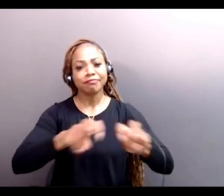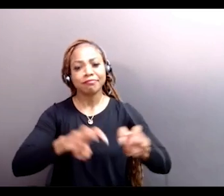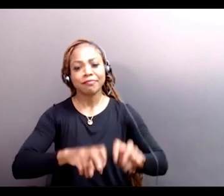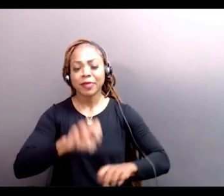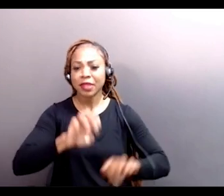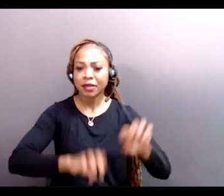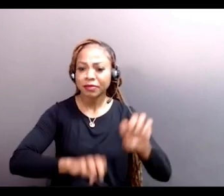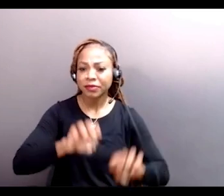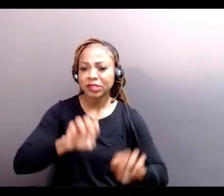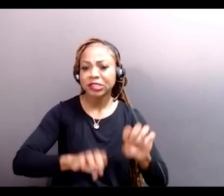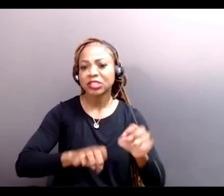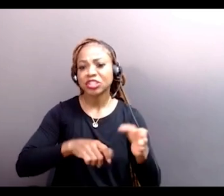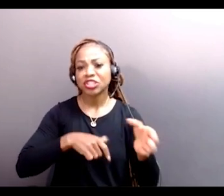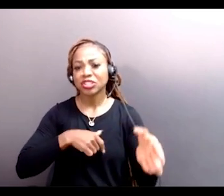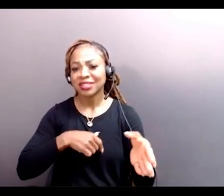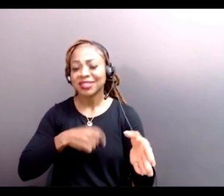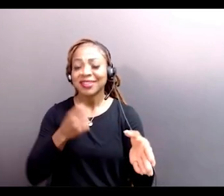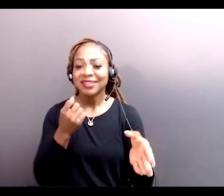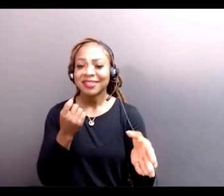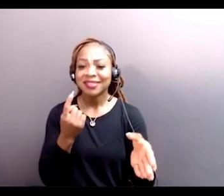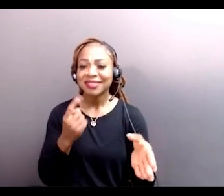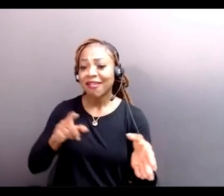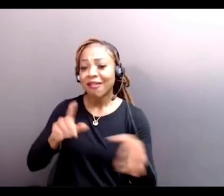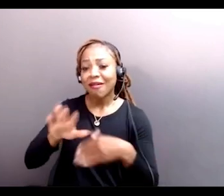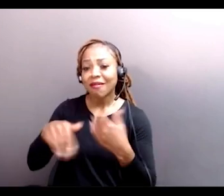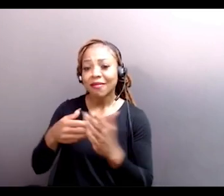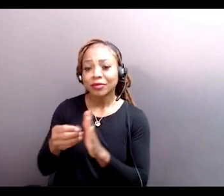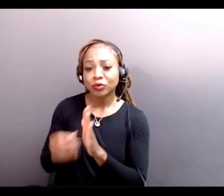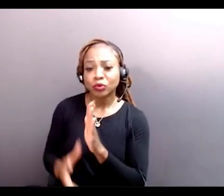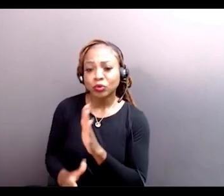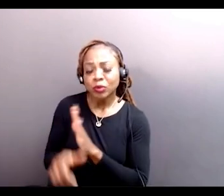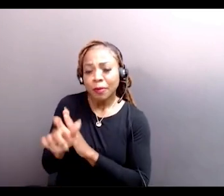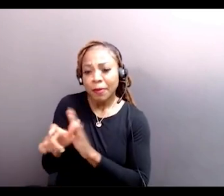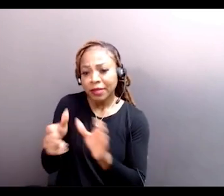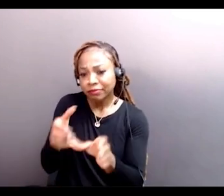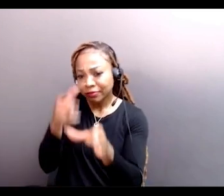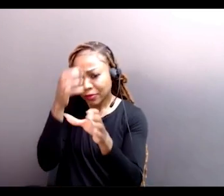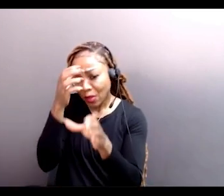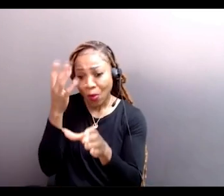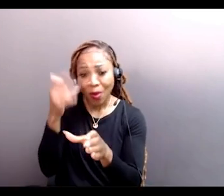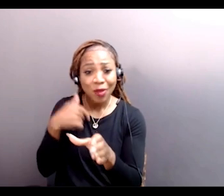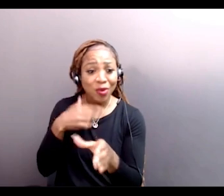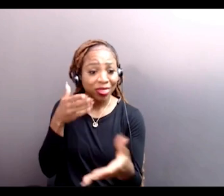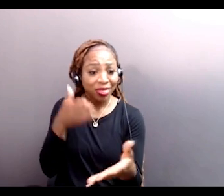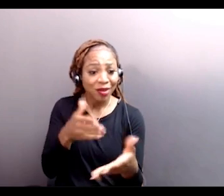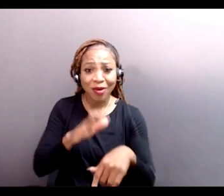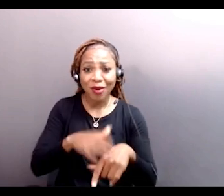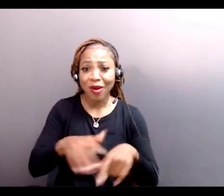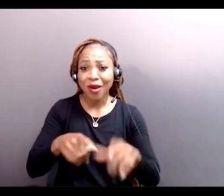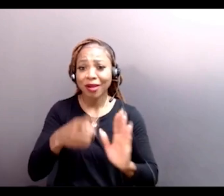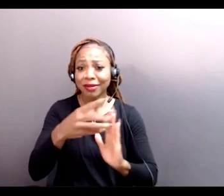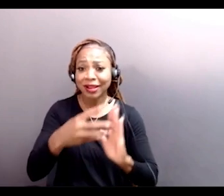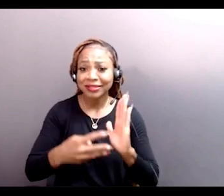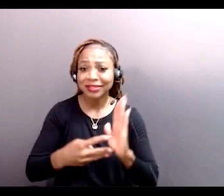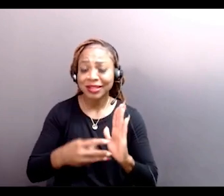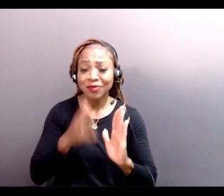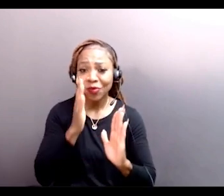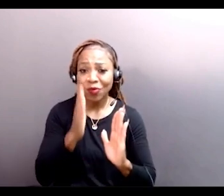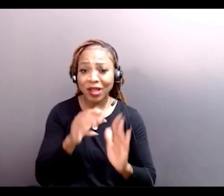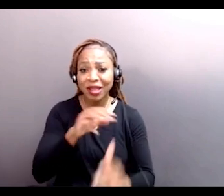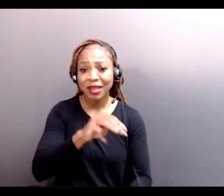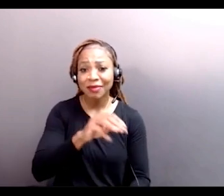students will need to have some knowledge on, because they will find it on their exams. They'll find it on the MCC